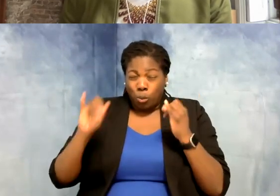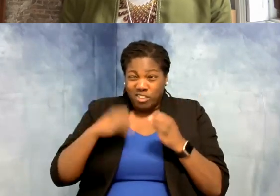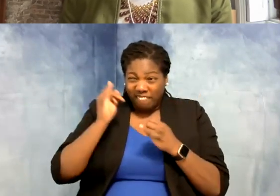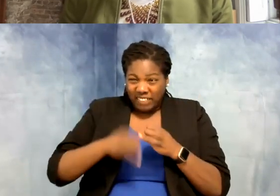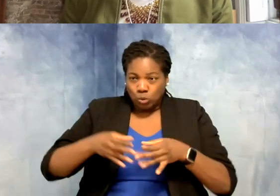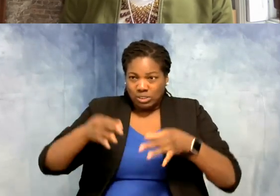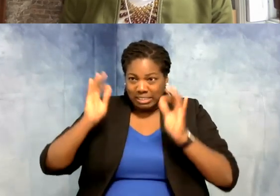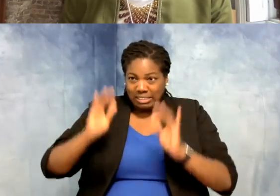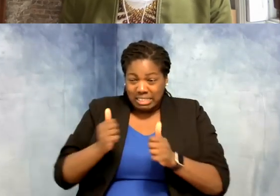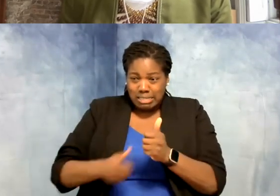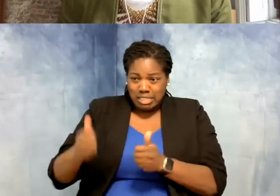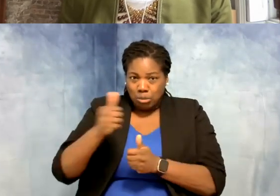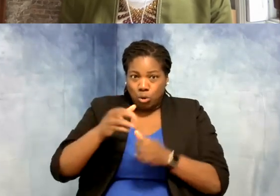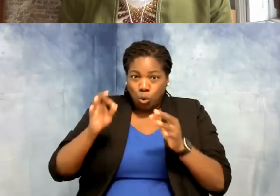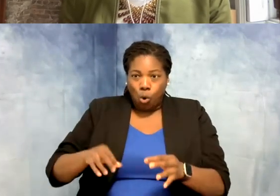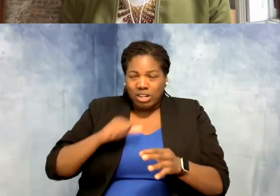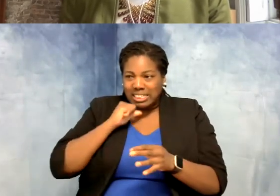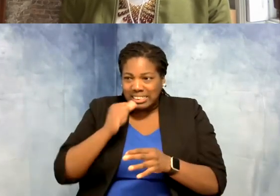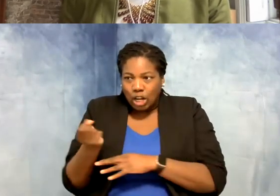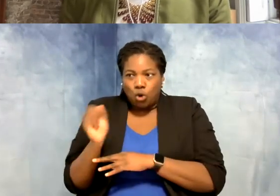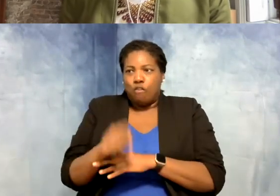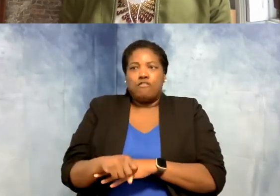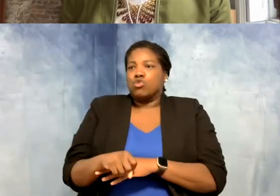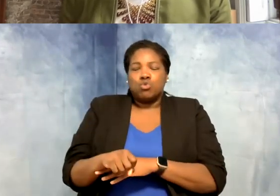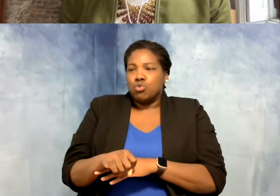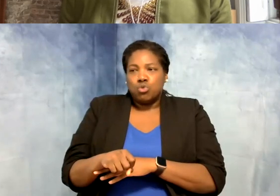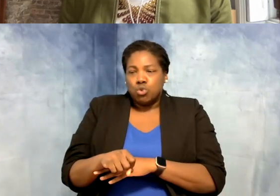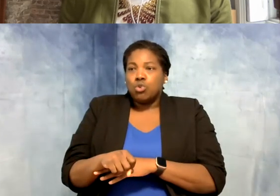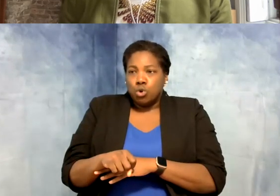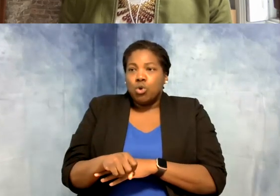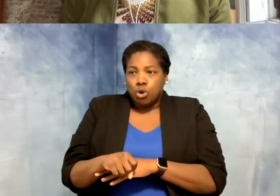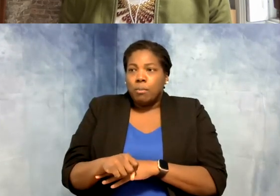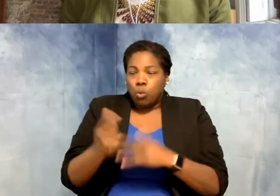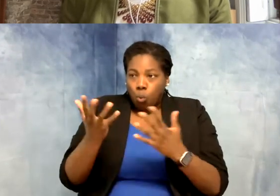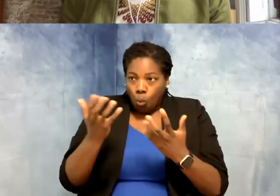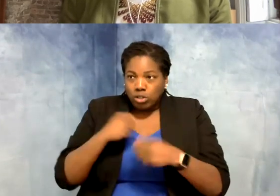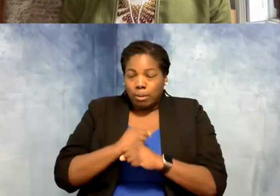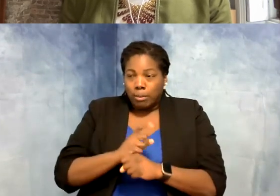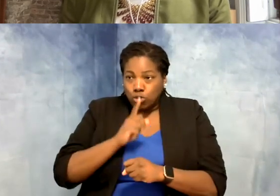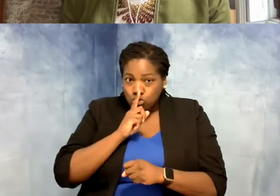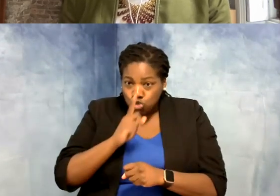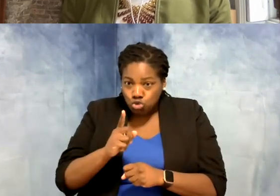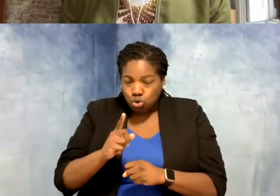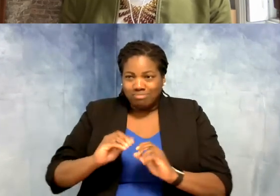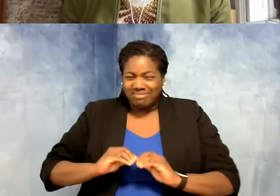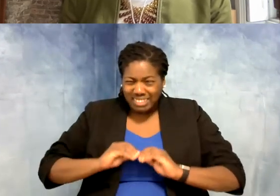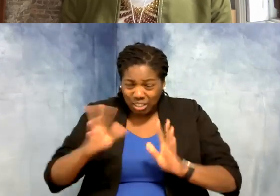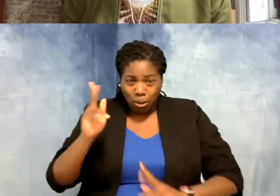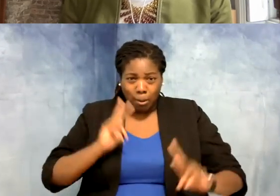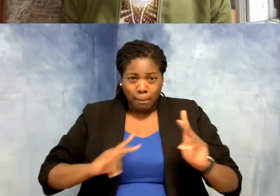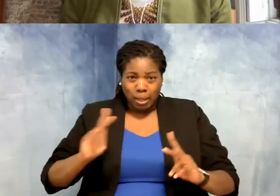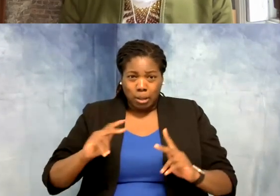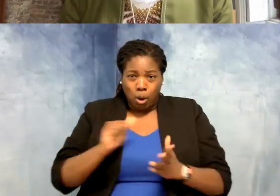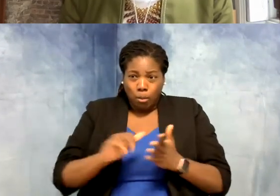decision that the Supreme Court does not overturn Roe versus Wade, but we absolutely want to make clear that for people who have